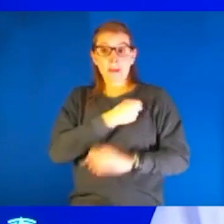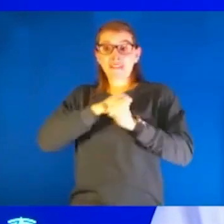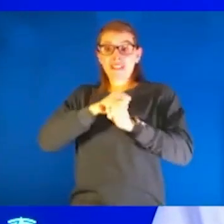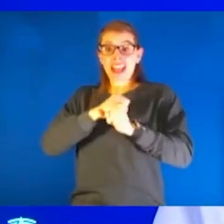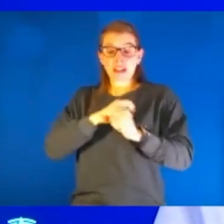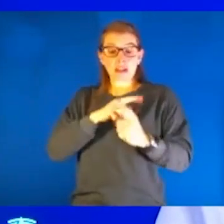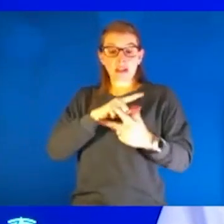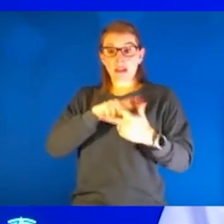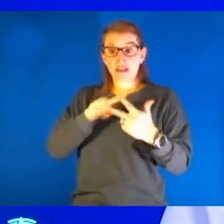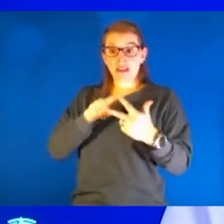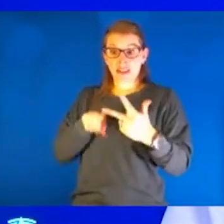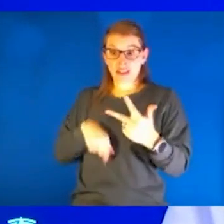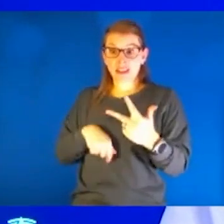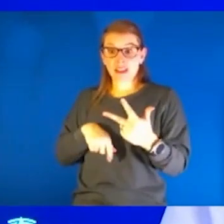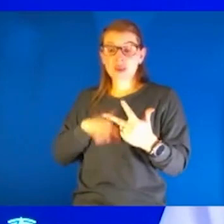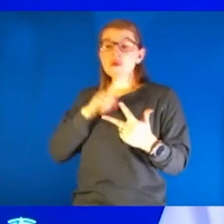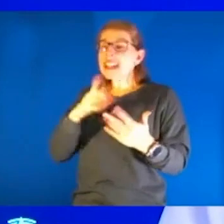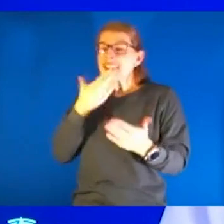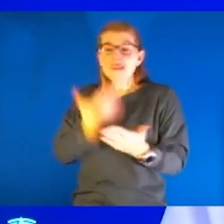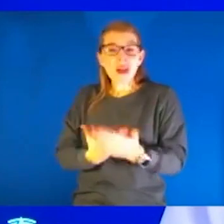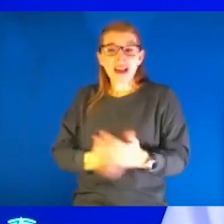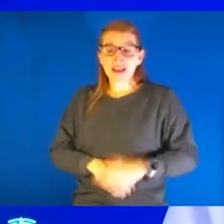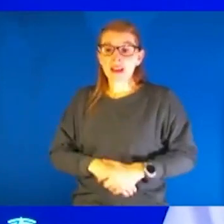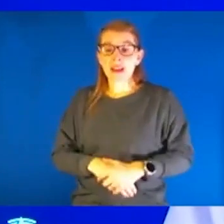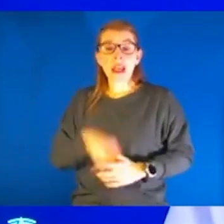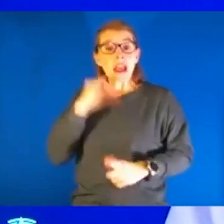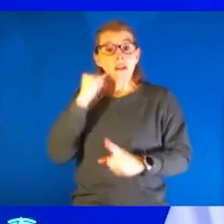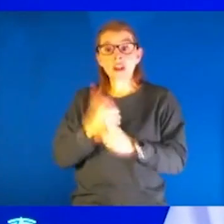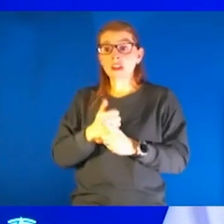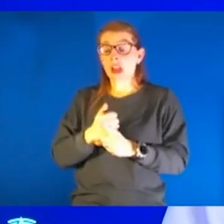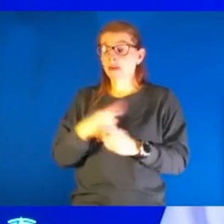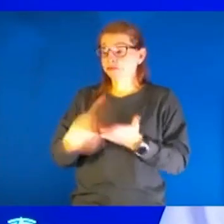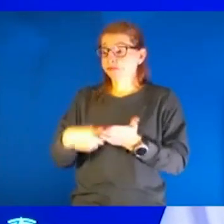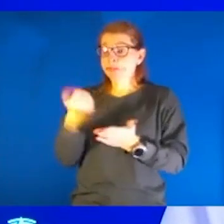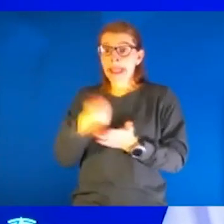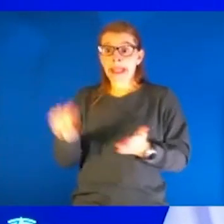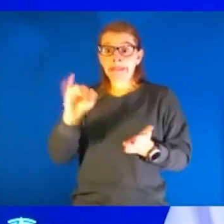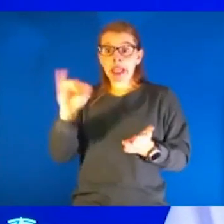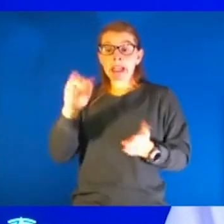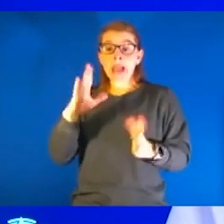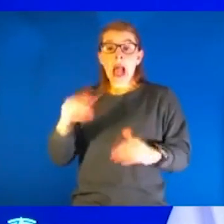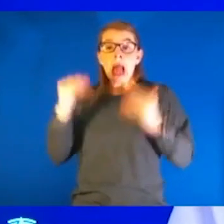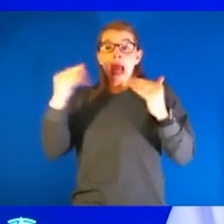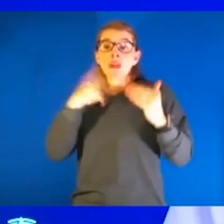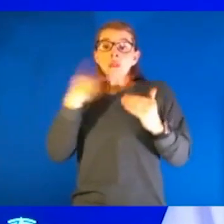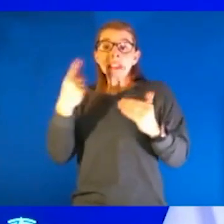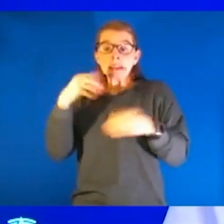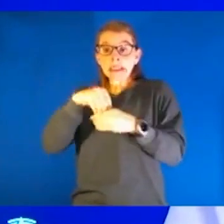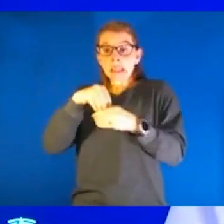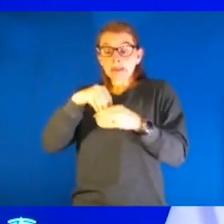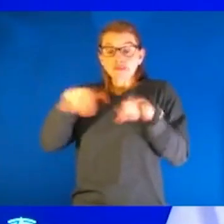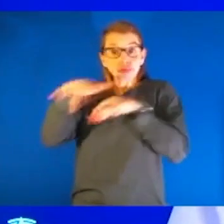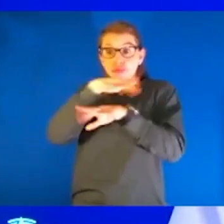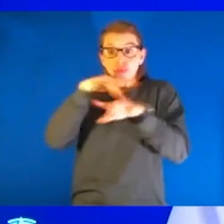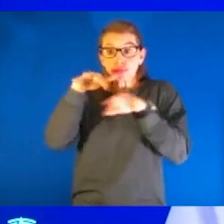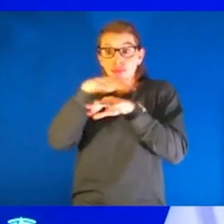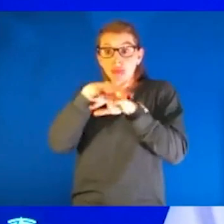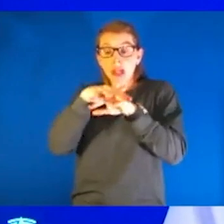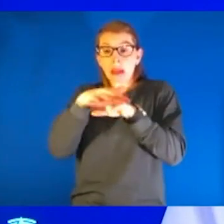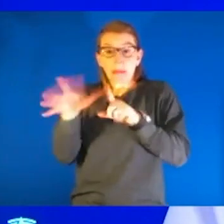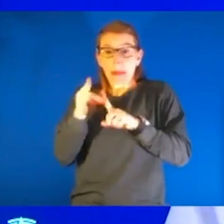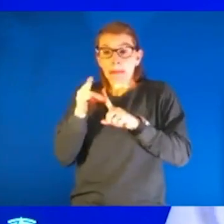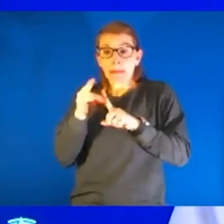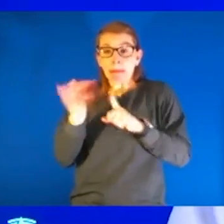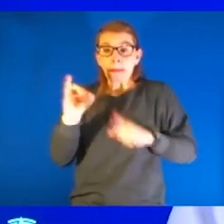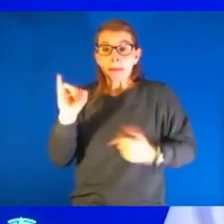well. And so if you are talking about just any infection, say if you're in a high-risk situation indoors at a gathering and you get infected,